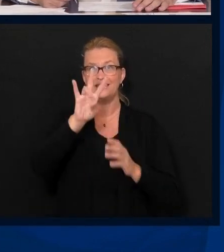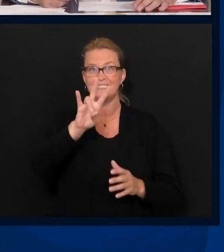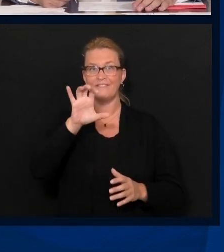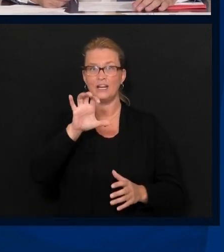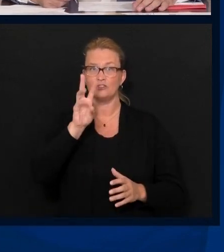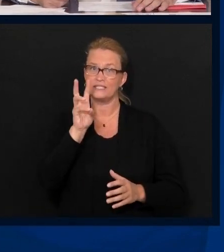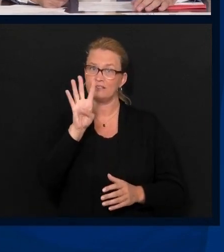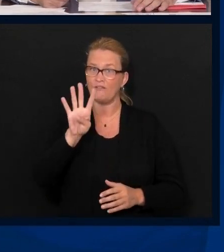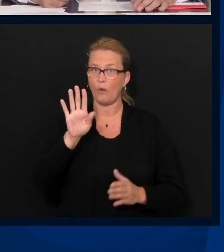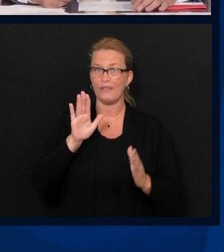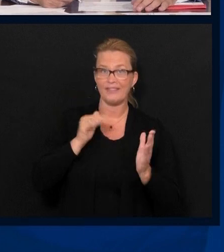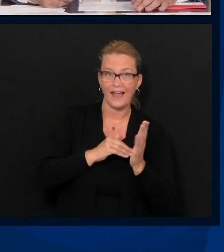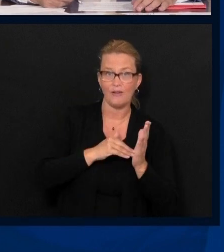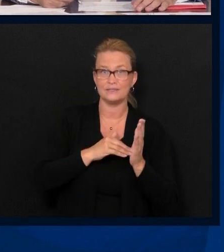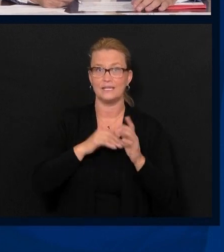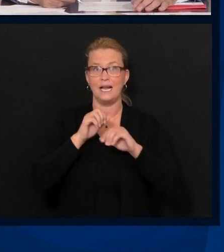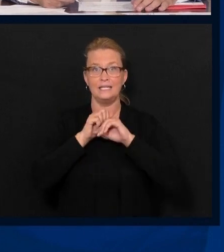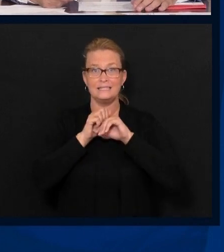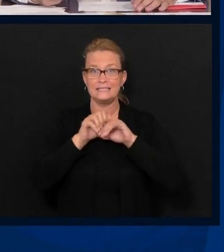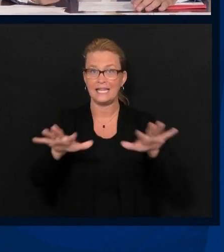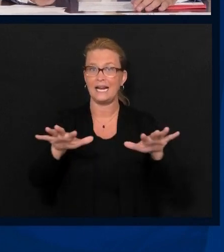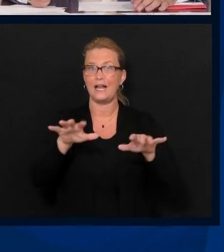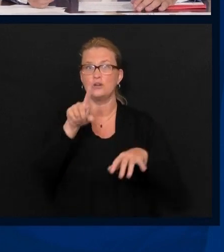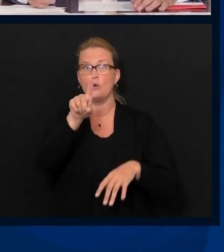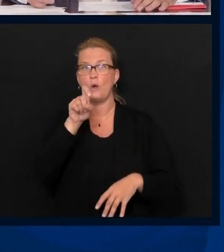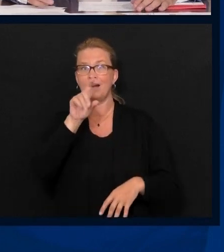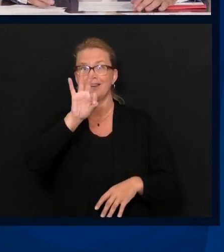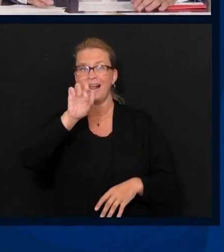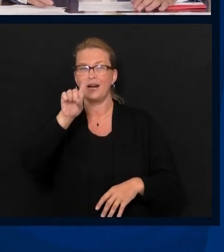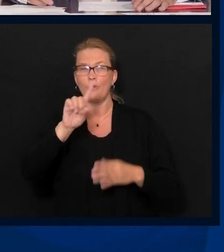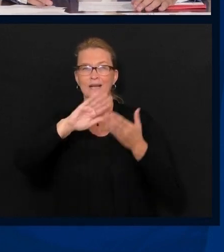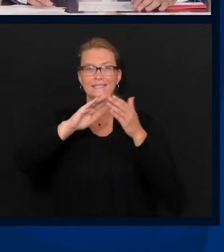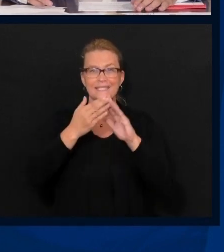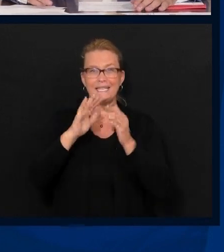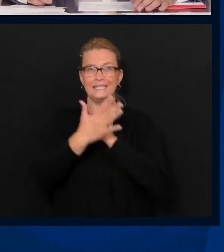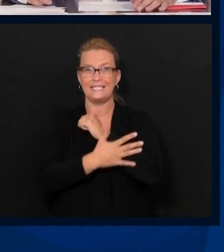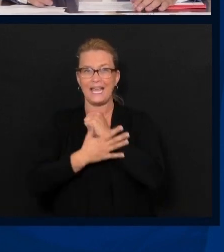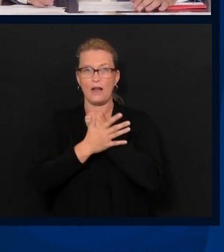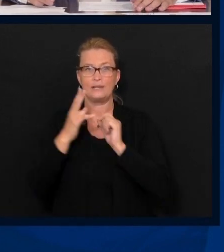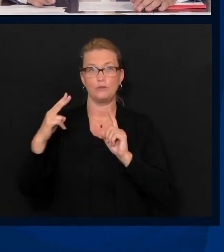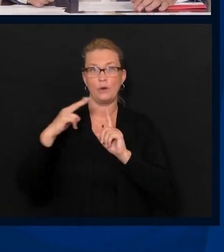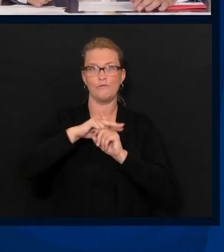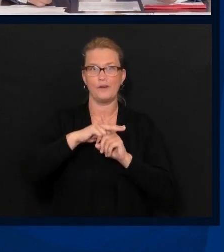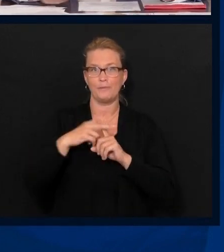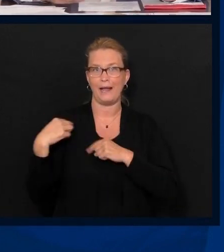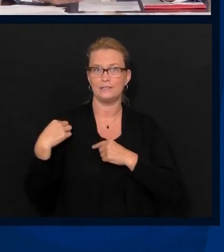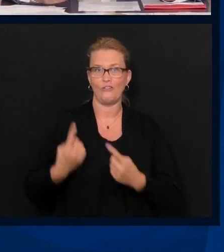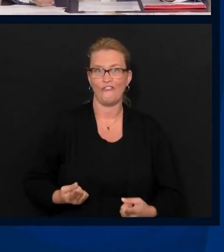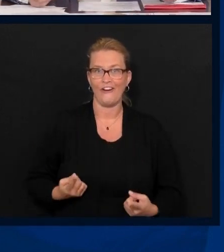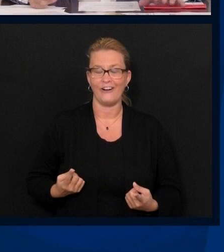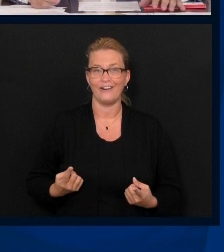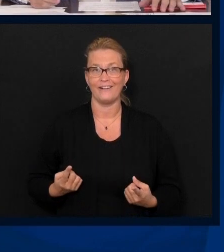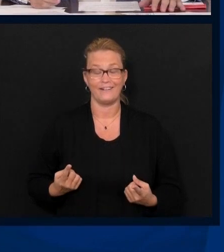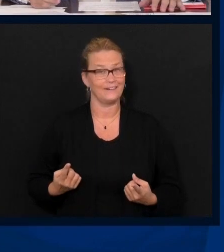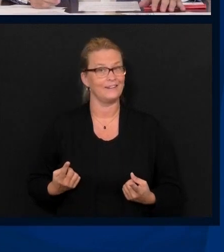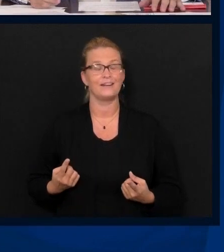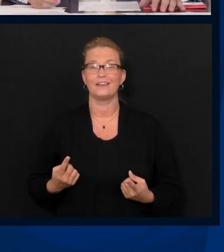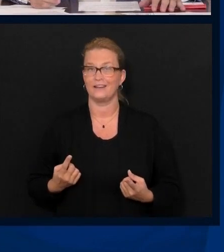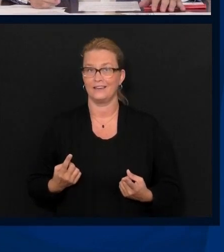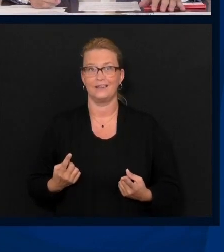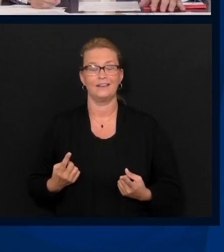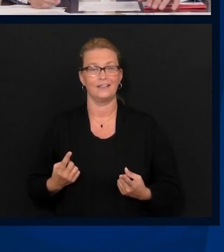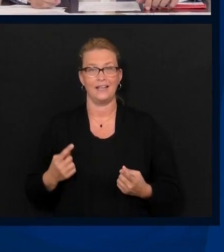112,764,000 that have been sent out to 191 cities and counties that have applied so far, or that's what's